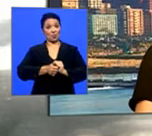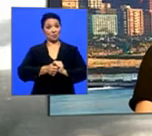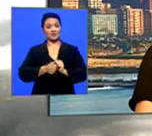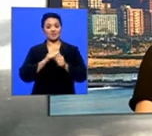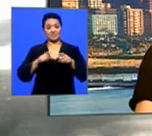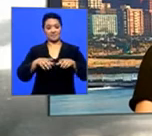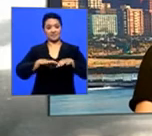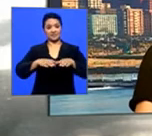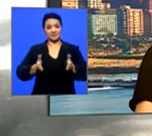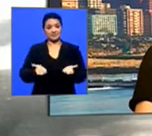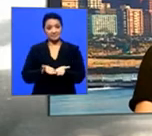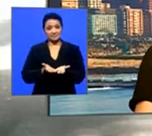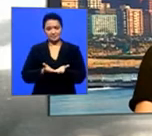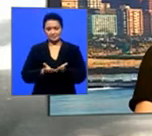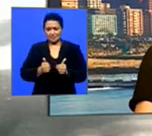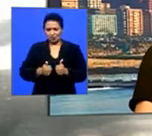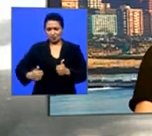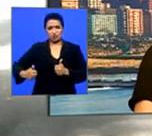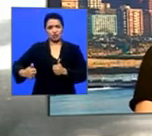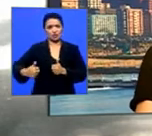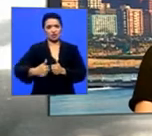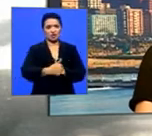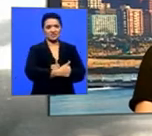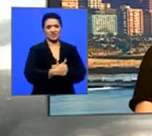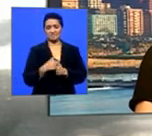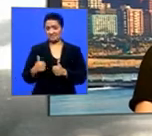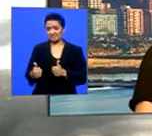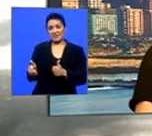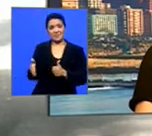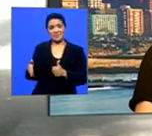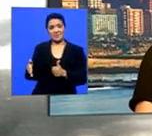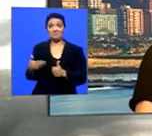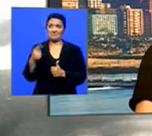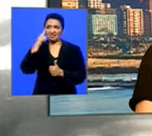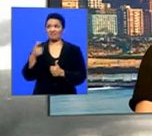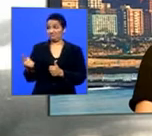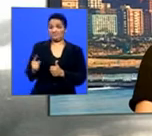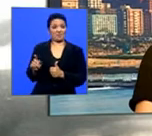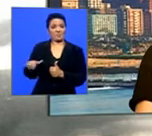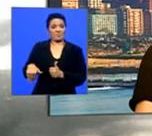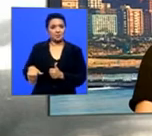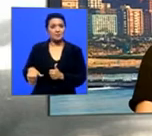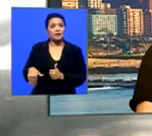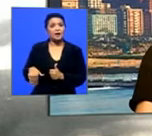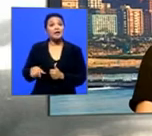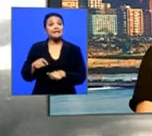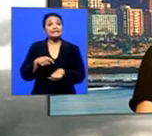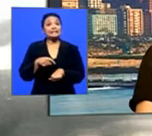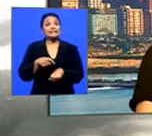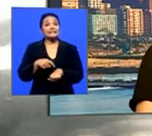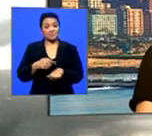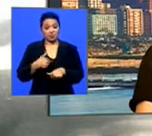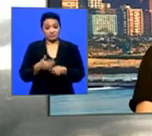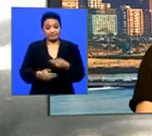medalists, the chair next to me was open for a long time. So I figured whoever seated there decided not to attend. And then as we were about to get underway